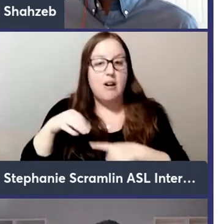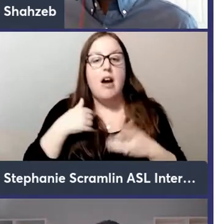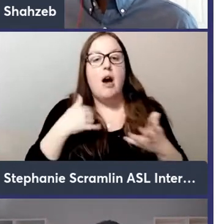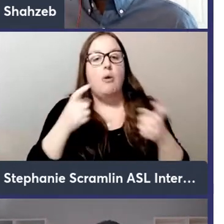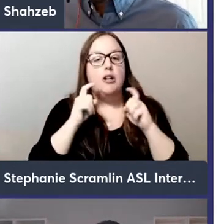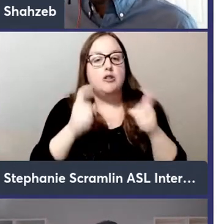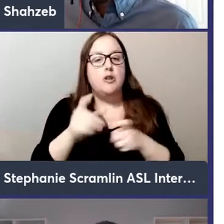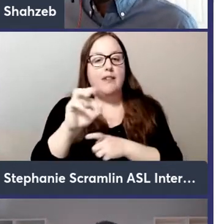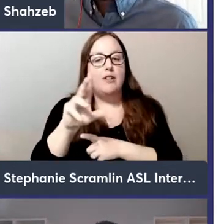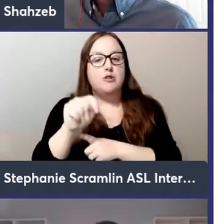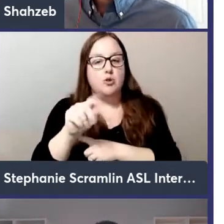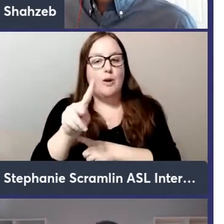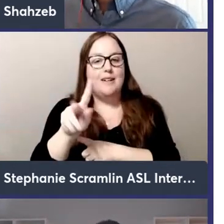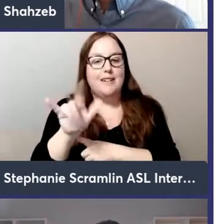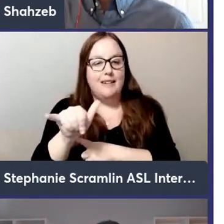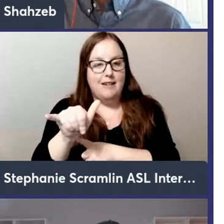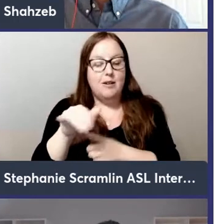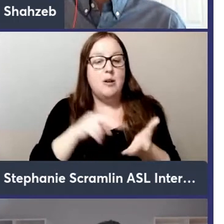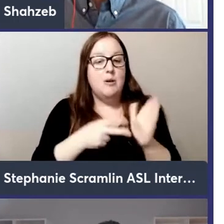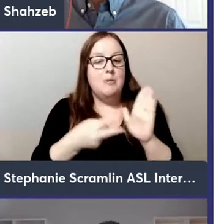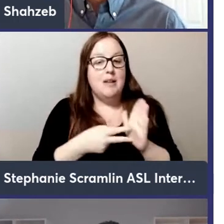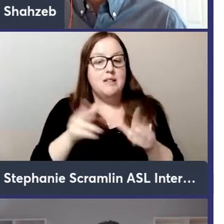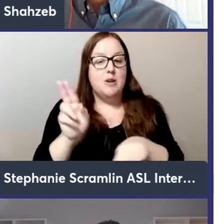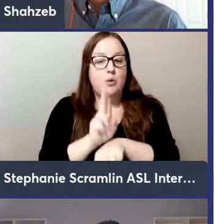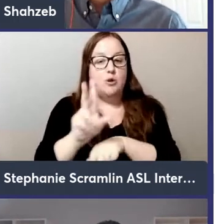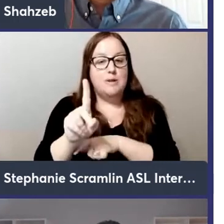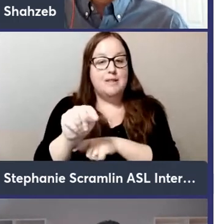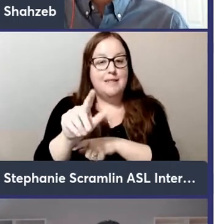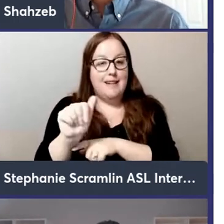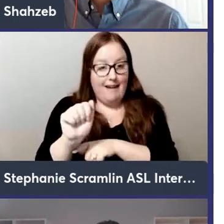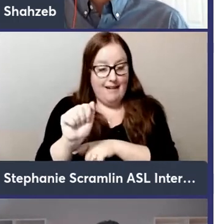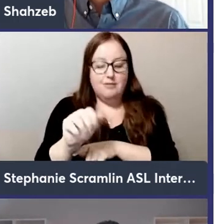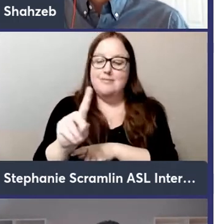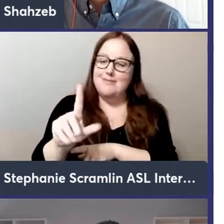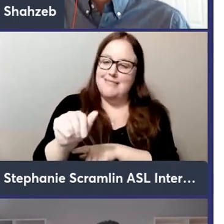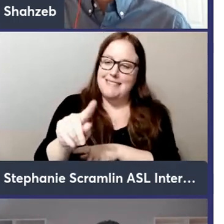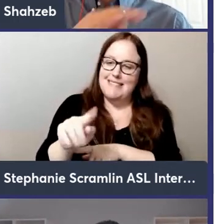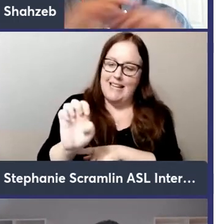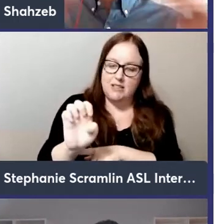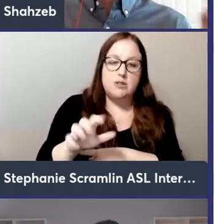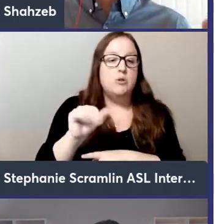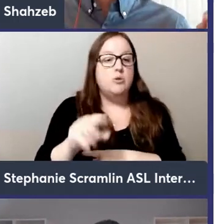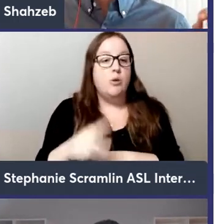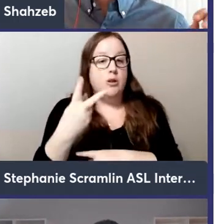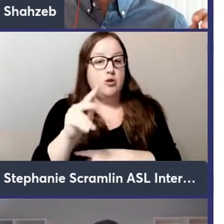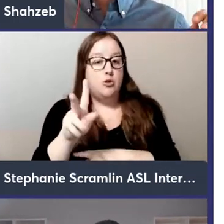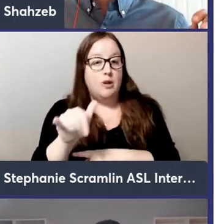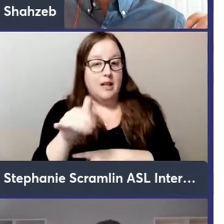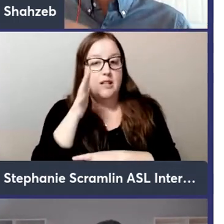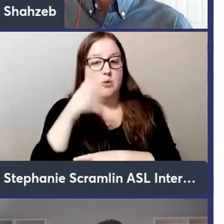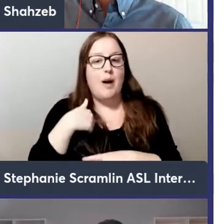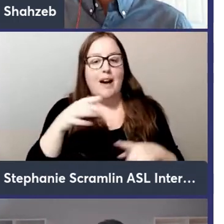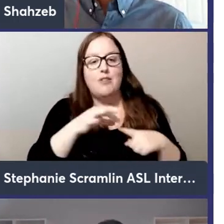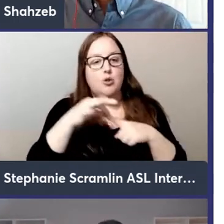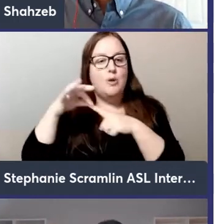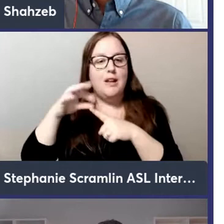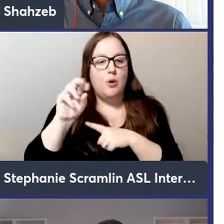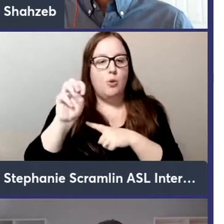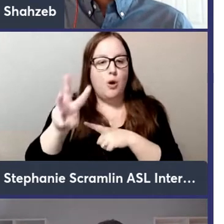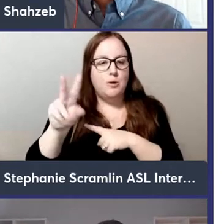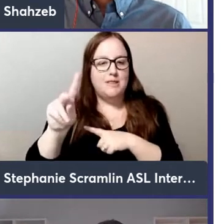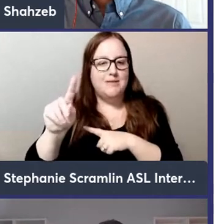key. So I'm going to use date as the sort key. So a combination of these two keys will give me unique rows in my data.